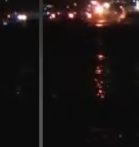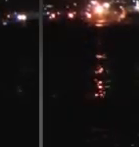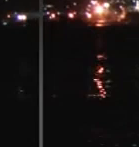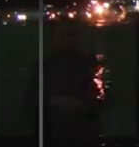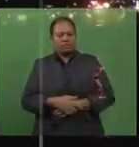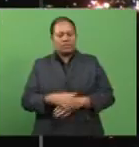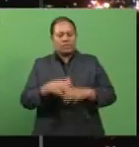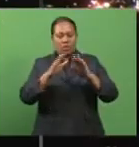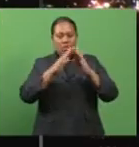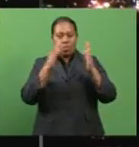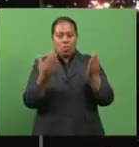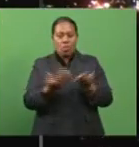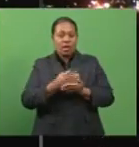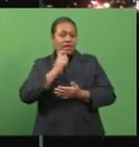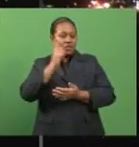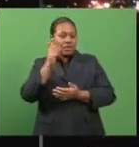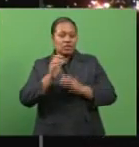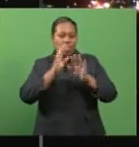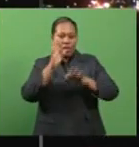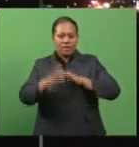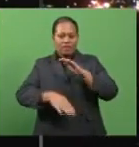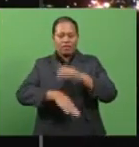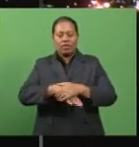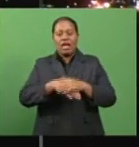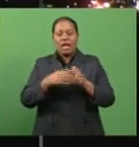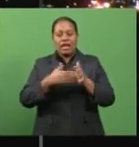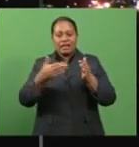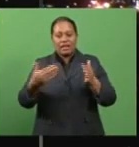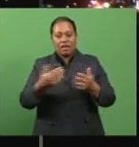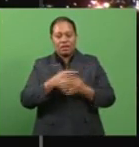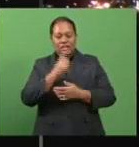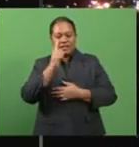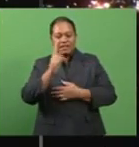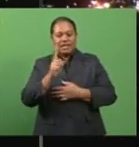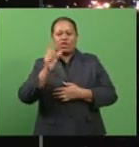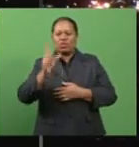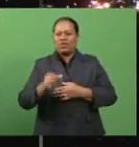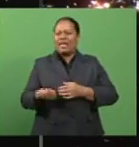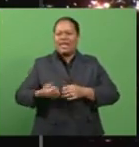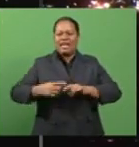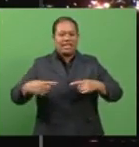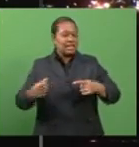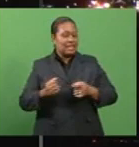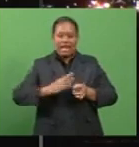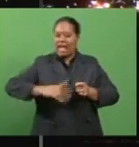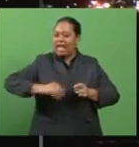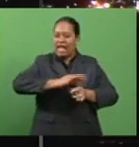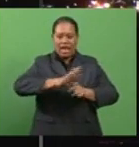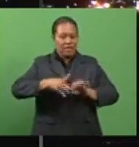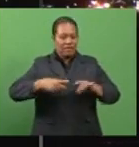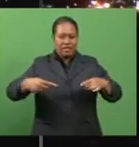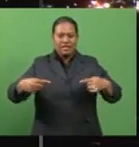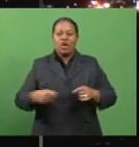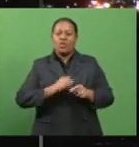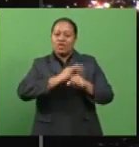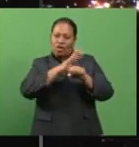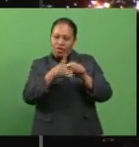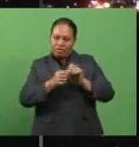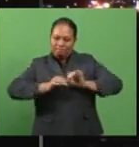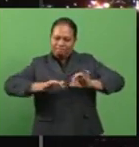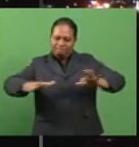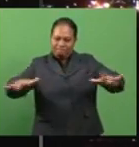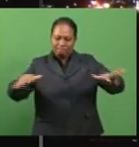In the world of the weird and the wonderful, people are now resorting to doing anything and everything to get over the COVID-19